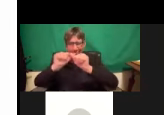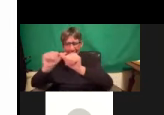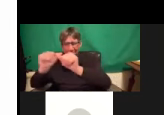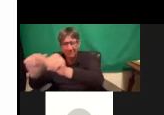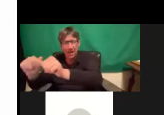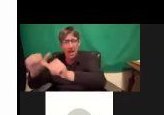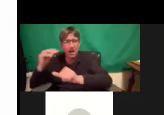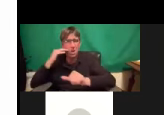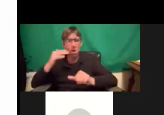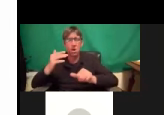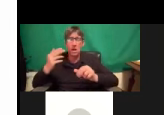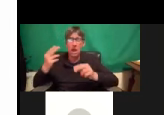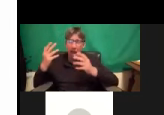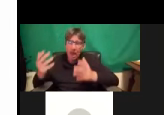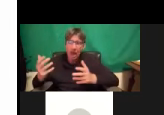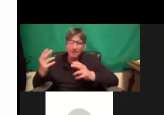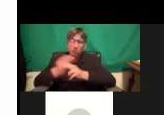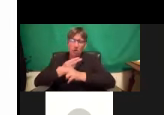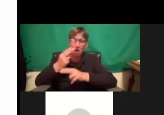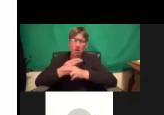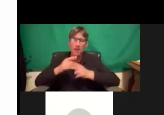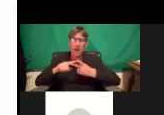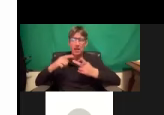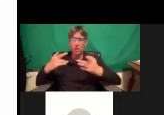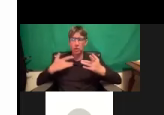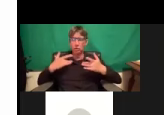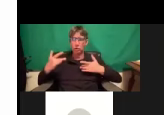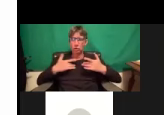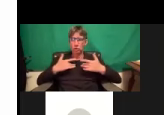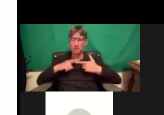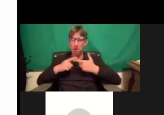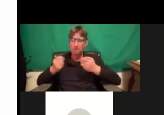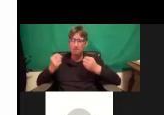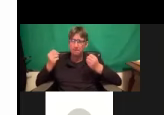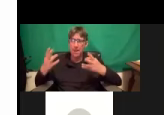well. Thank you for that, Kat. That's a very important point.